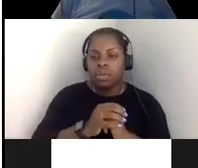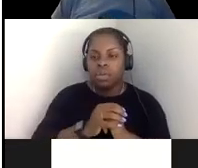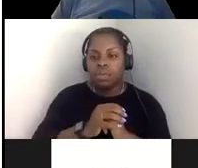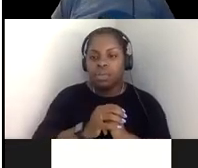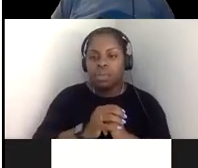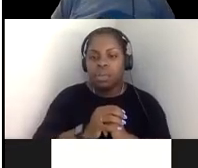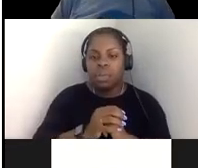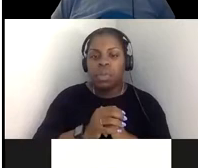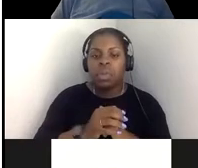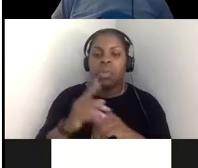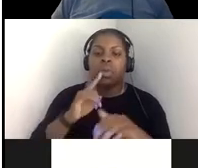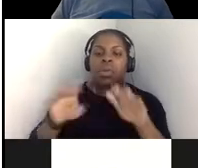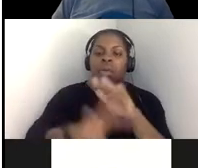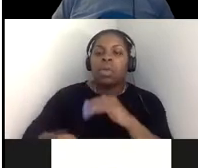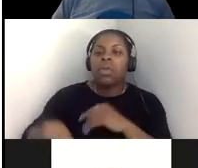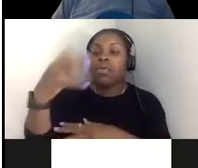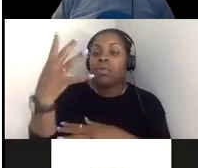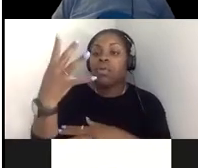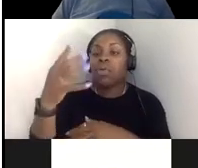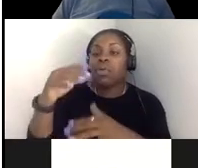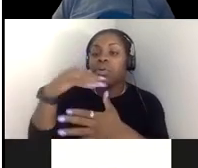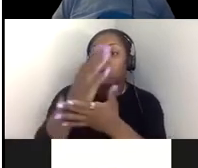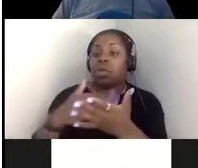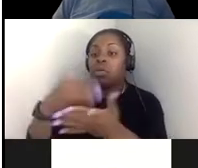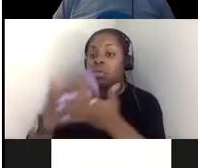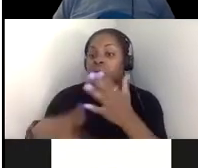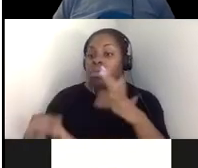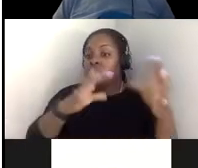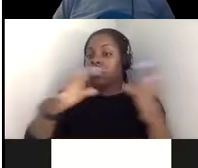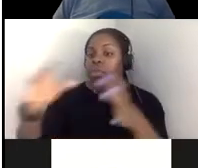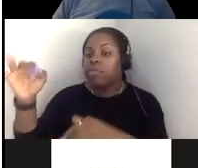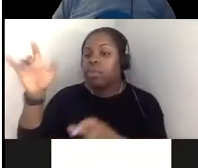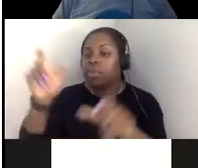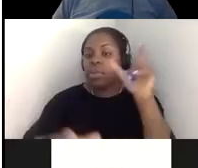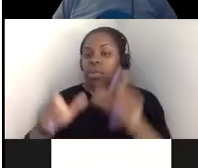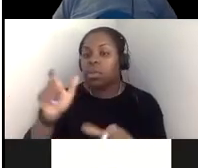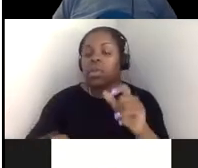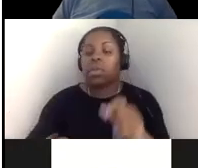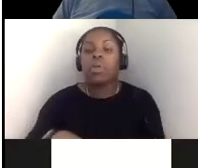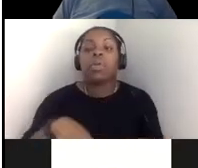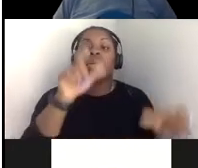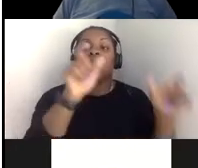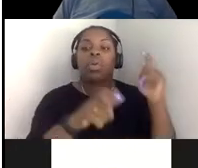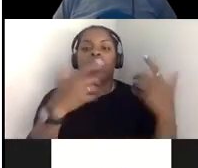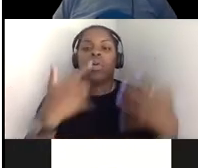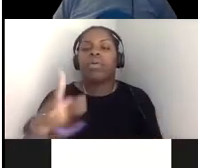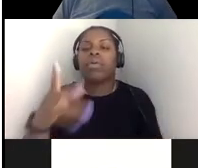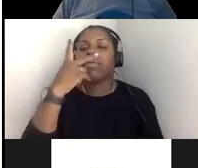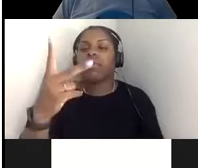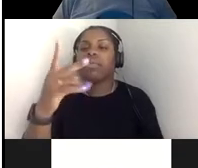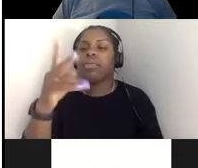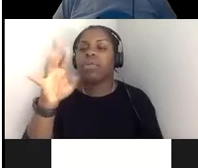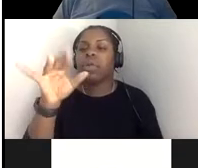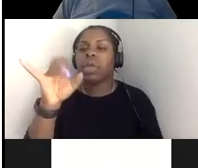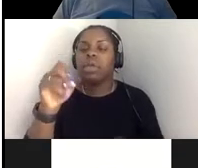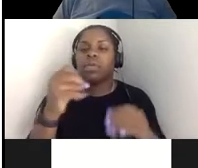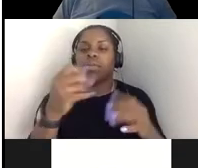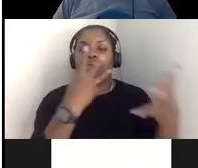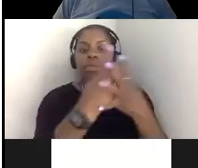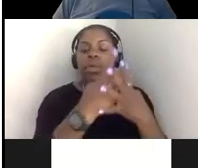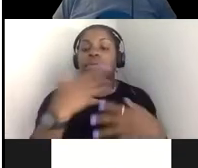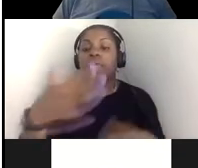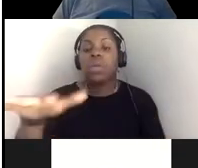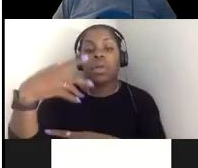There's basically four sectors of people who are on electronic monitors. There's people who have finished a prison sentence, who are on parole